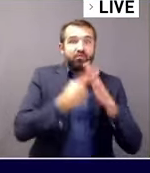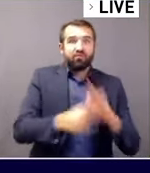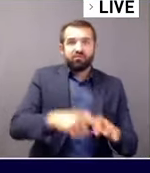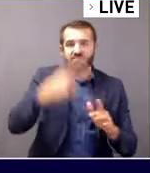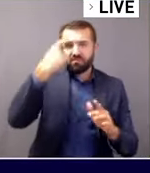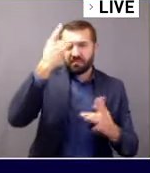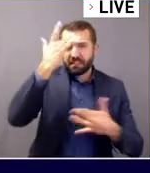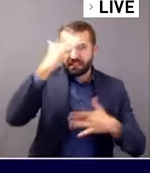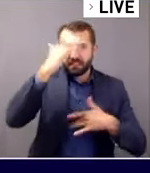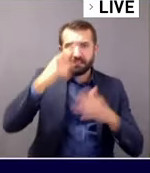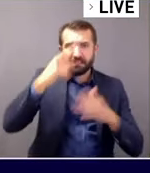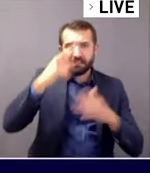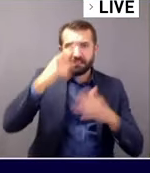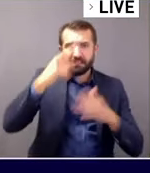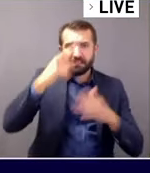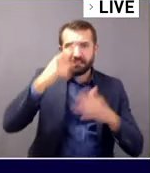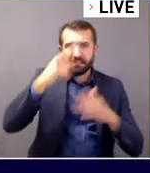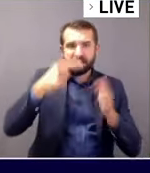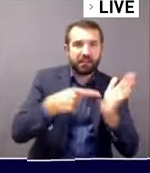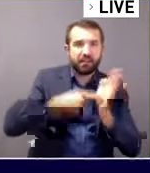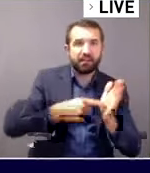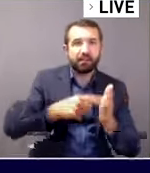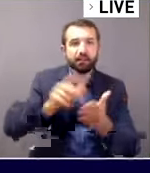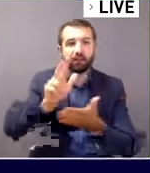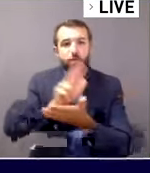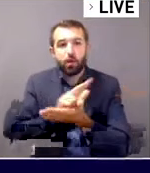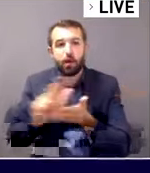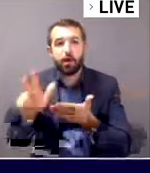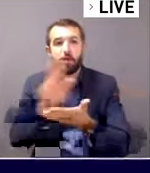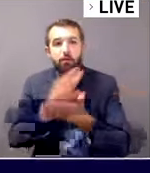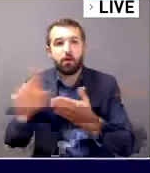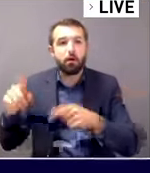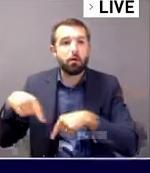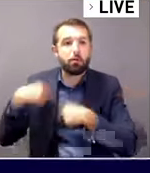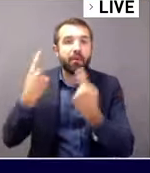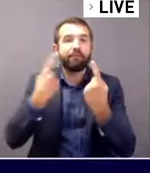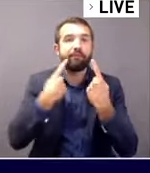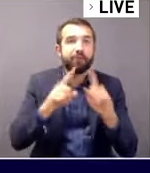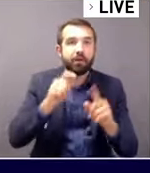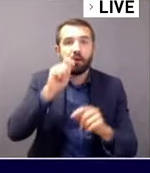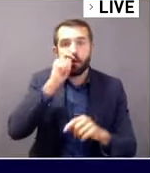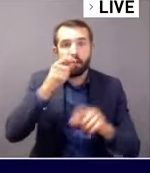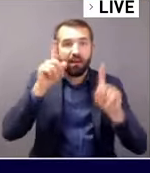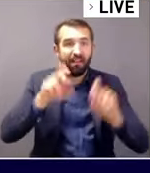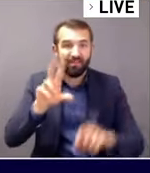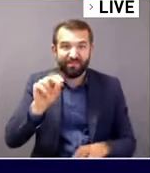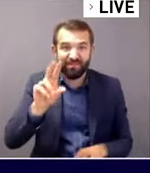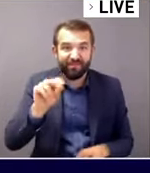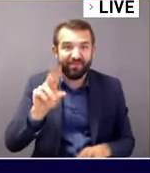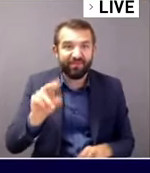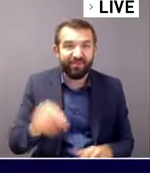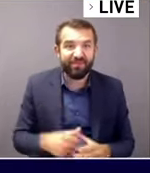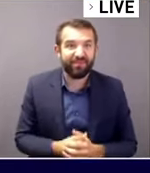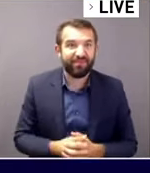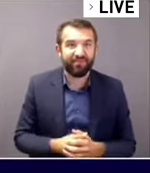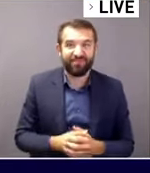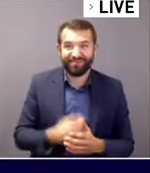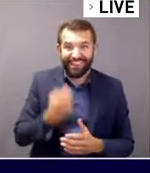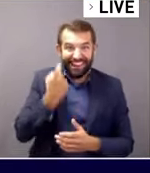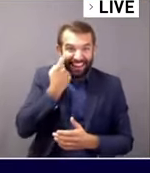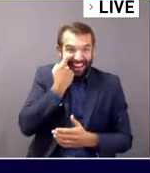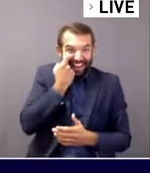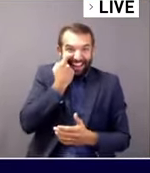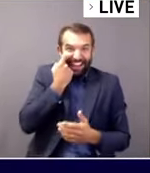sick 3 or 4 weeks ago and just happened to have gotten tested. Instead, they're telling us that they first started getting